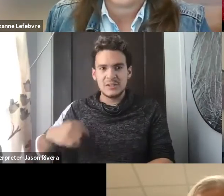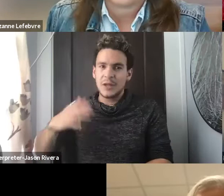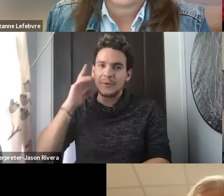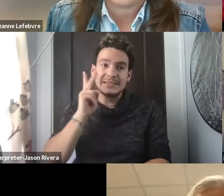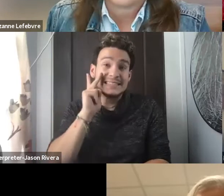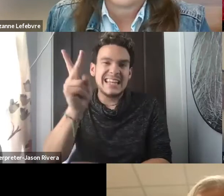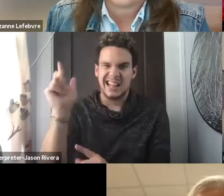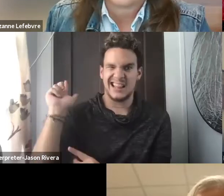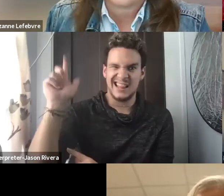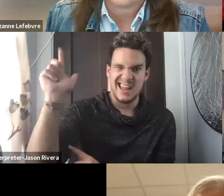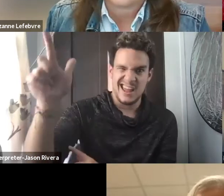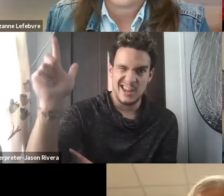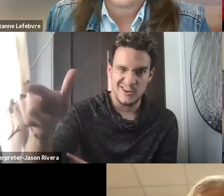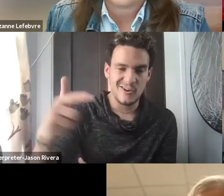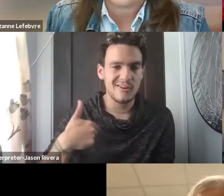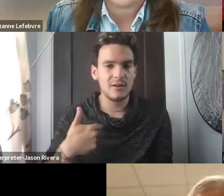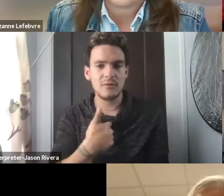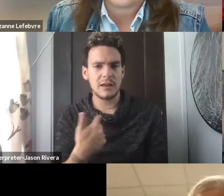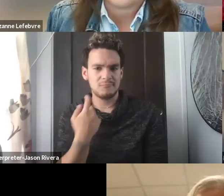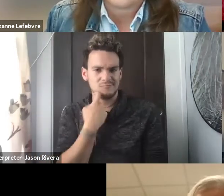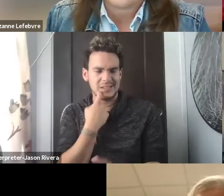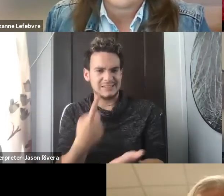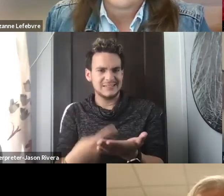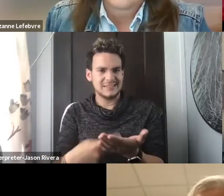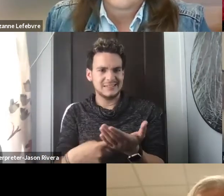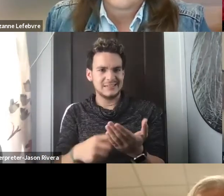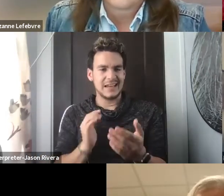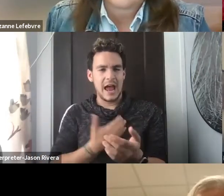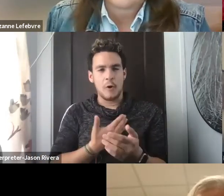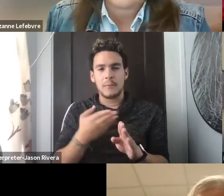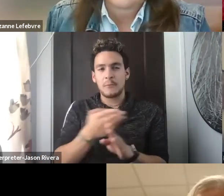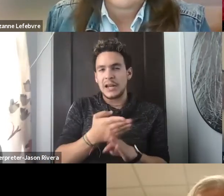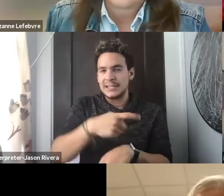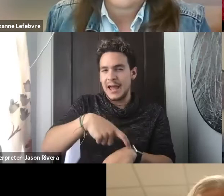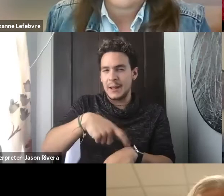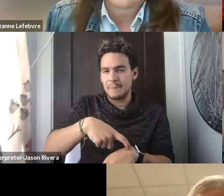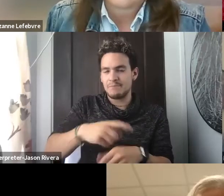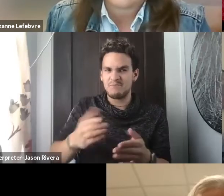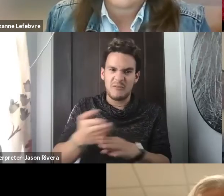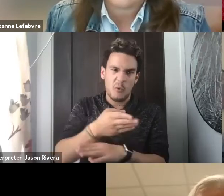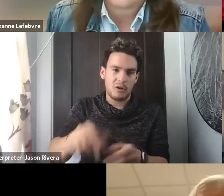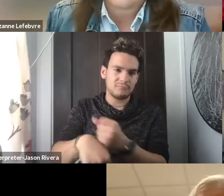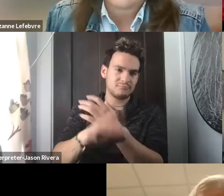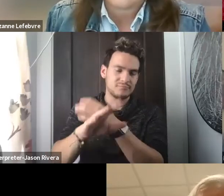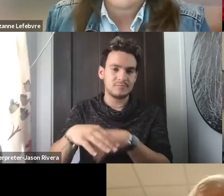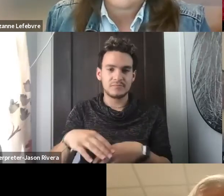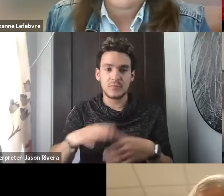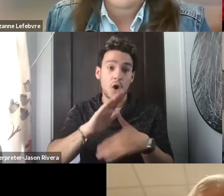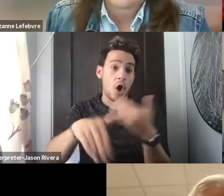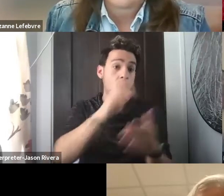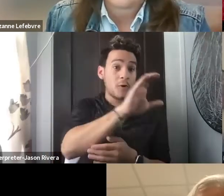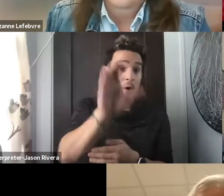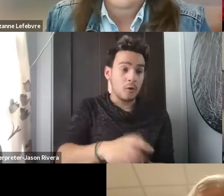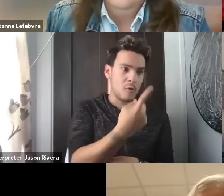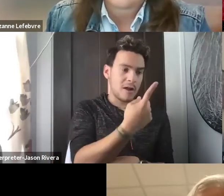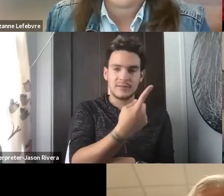term. And we were even talking, you know, earlier in our pre-time here around, you know, the being all remote is one thing, being all